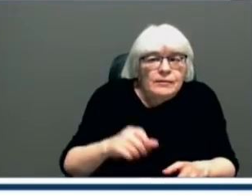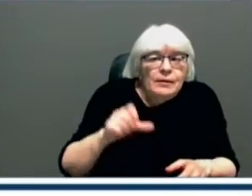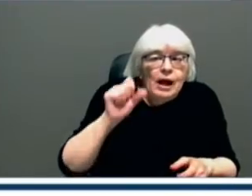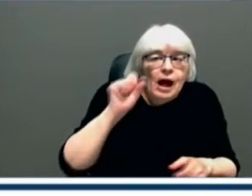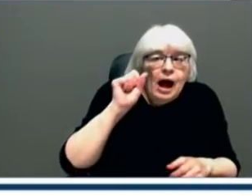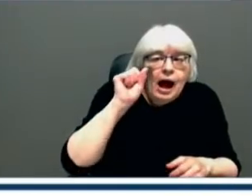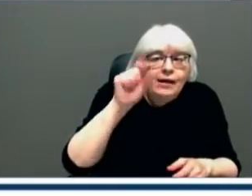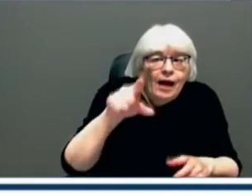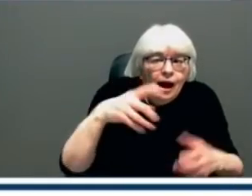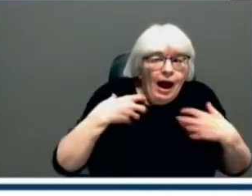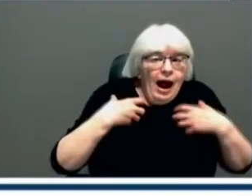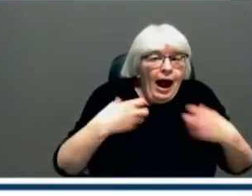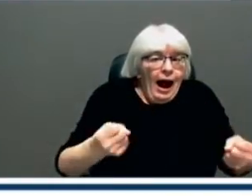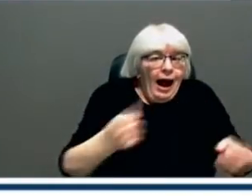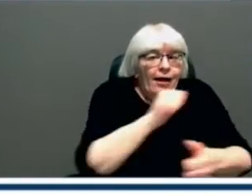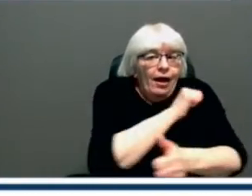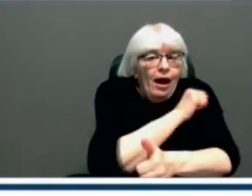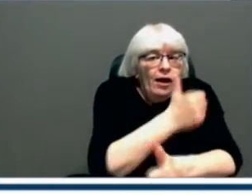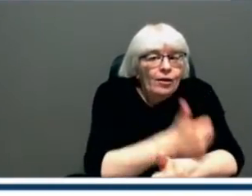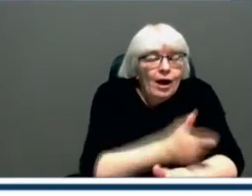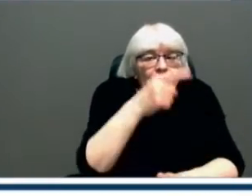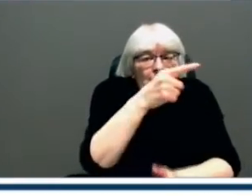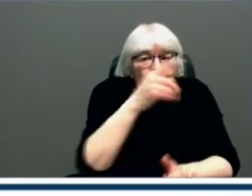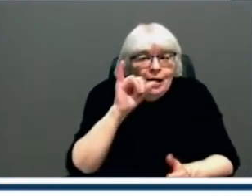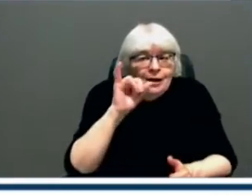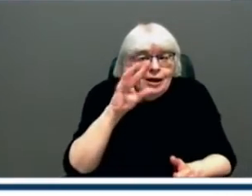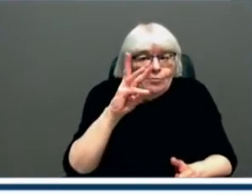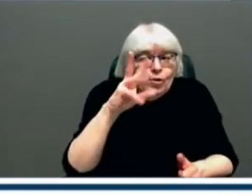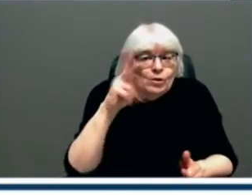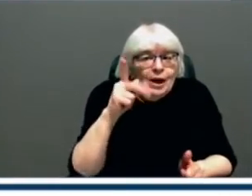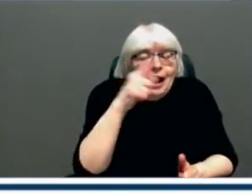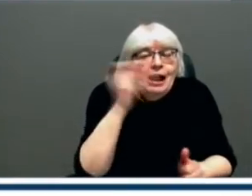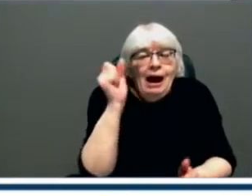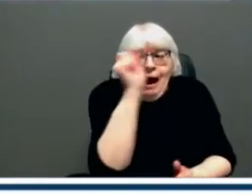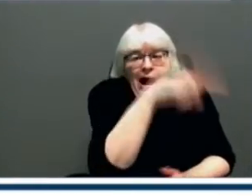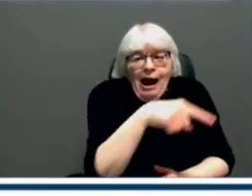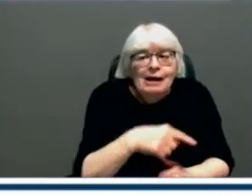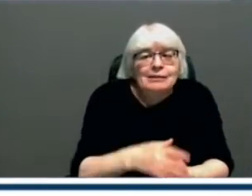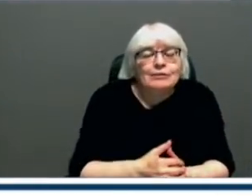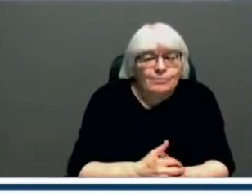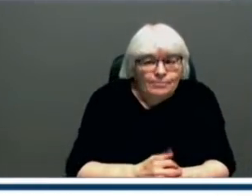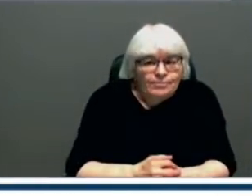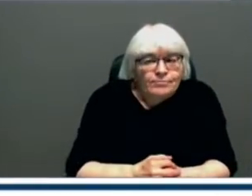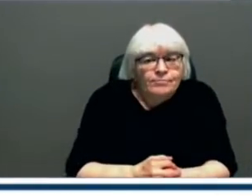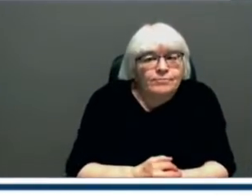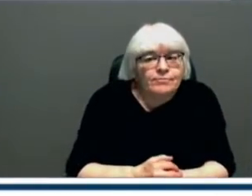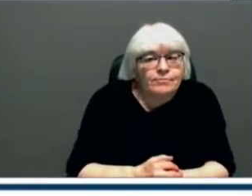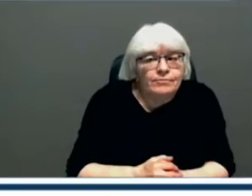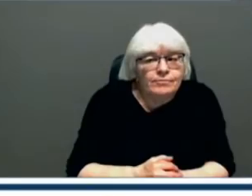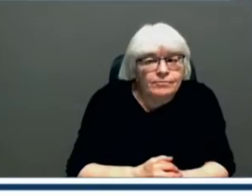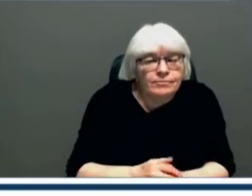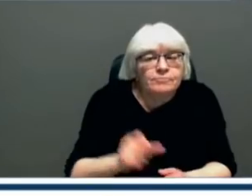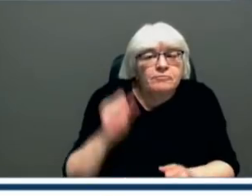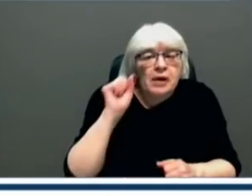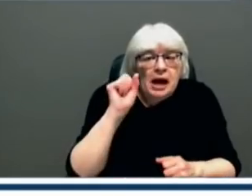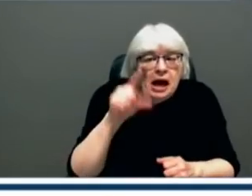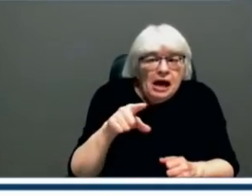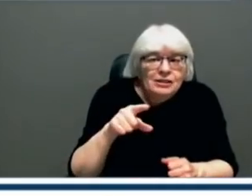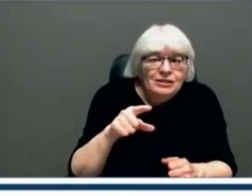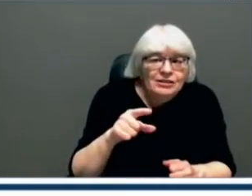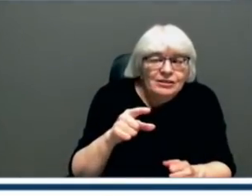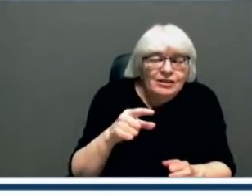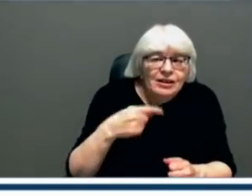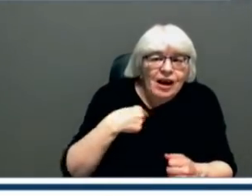And go ahead with your follow-up, Adam. Yes, thank you. You had mentioned mental health during the